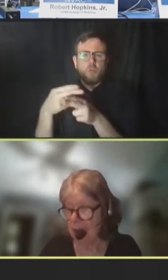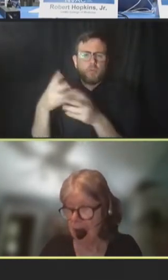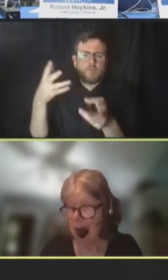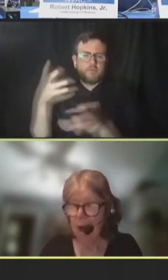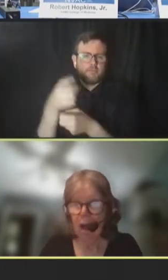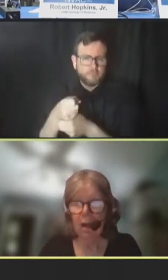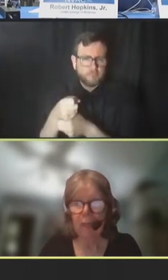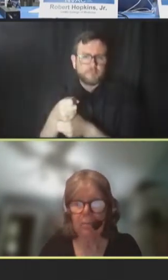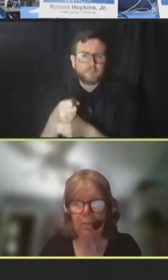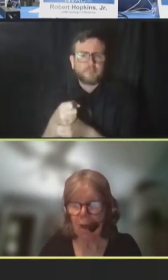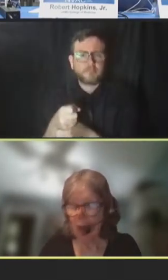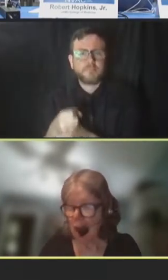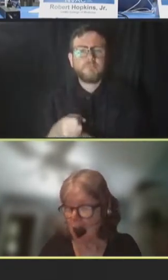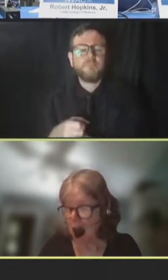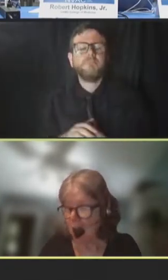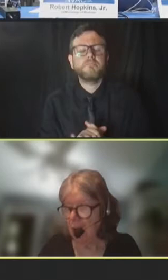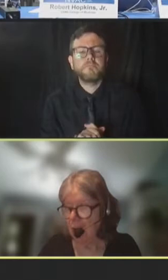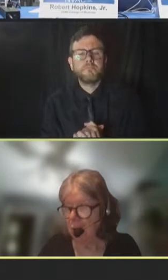remarks.